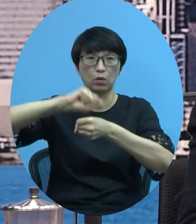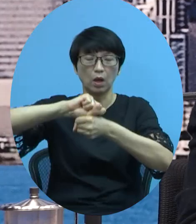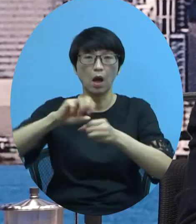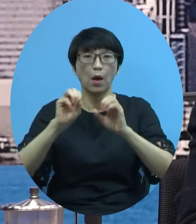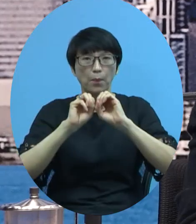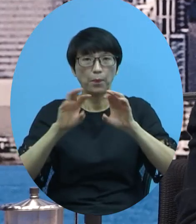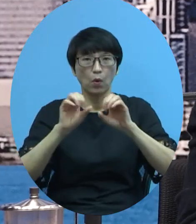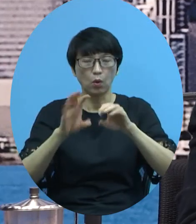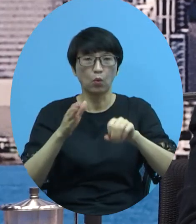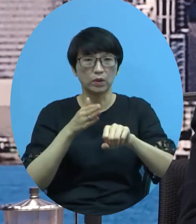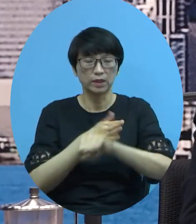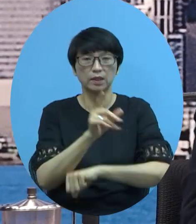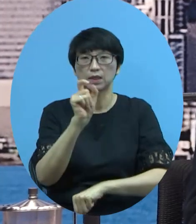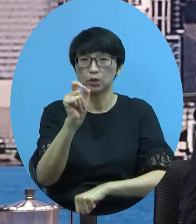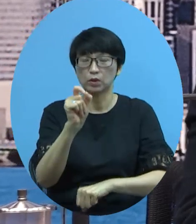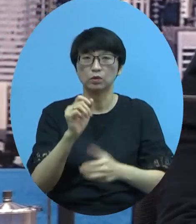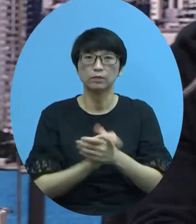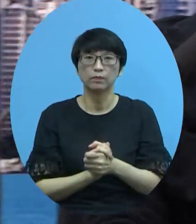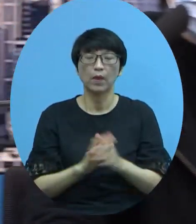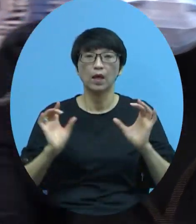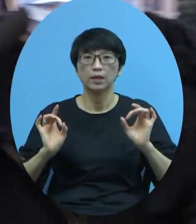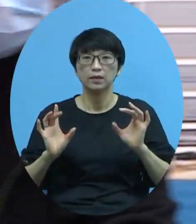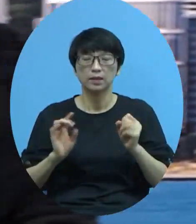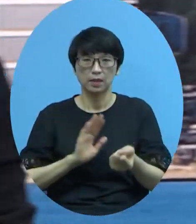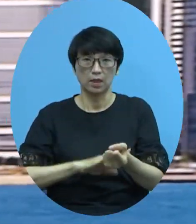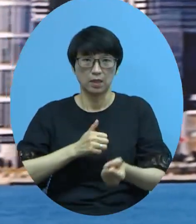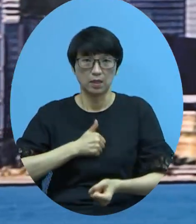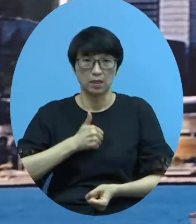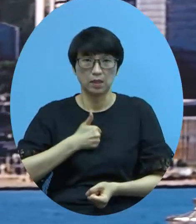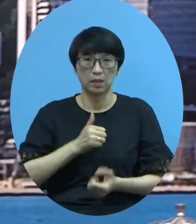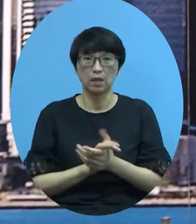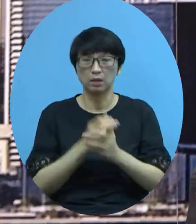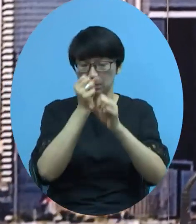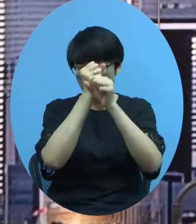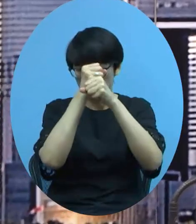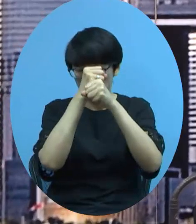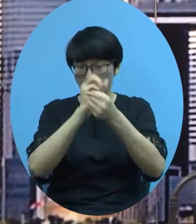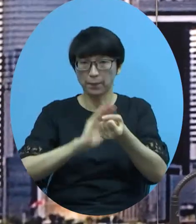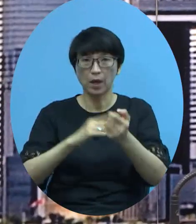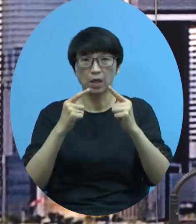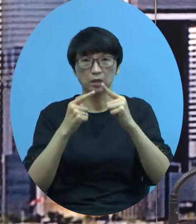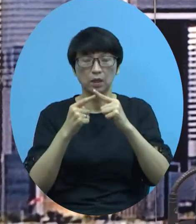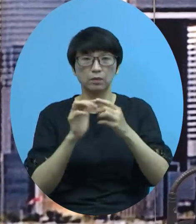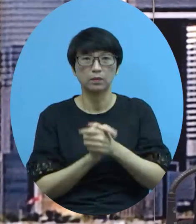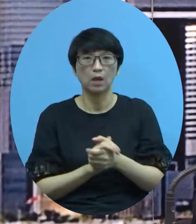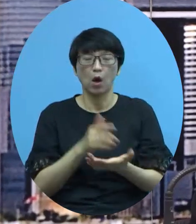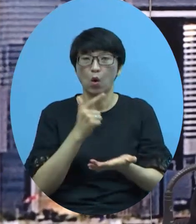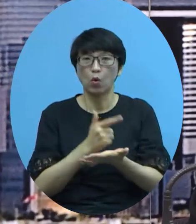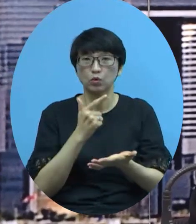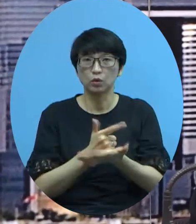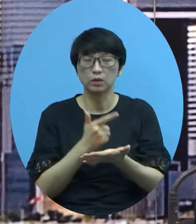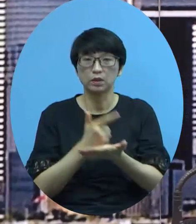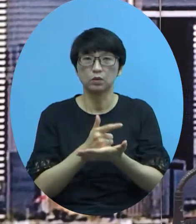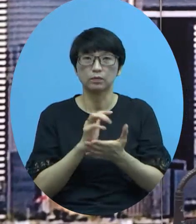Yeah. Yeah, for the private doctors testing of the virus, it is very important to help with the